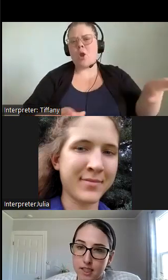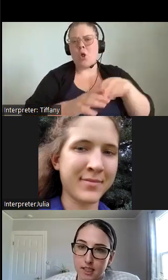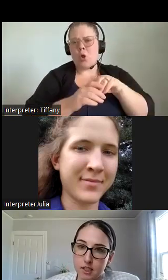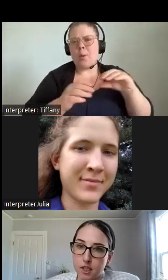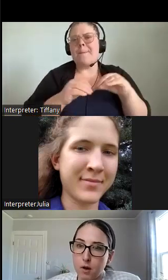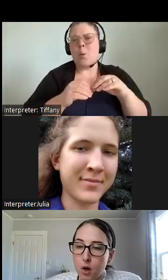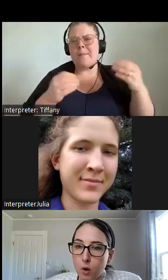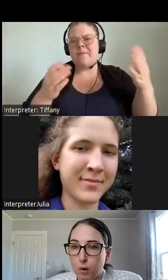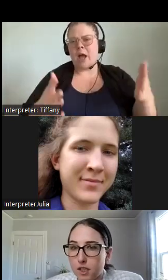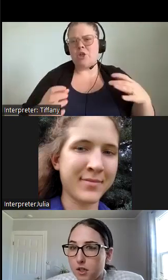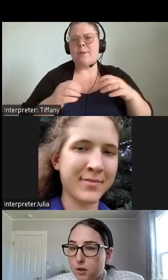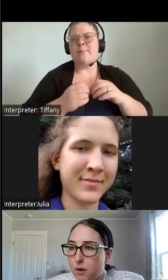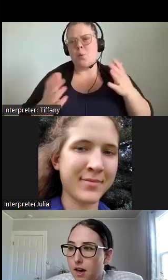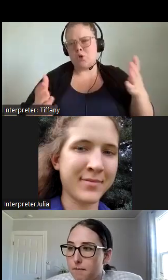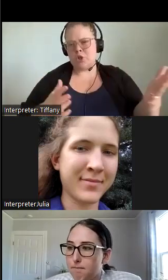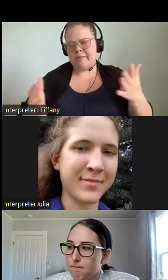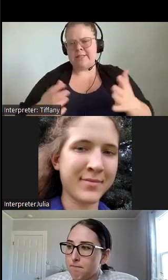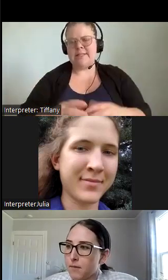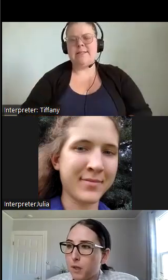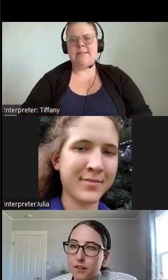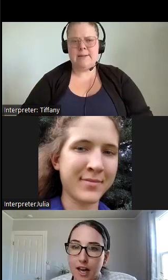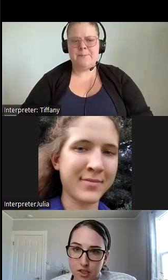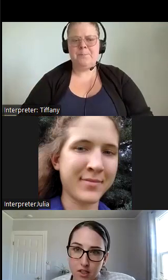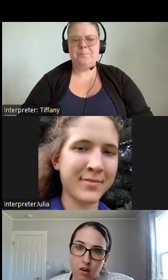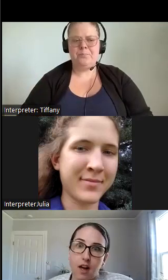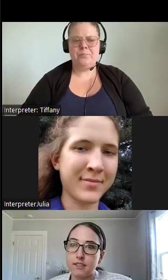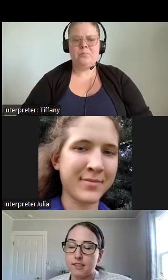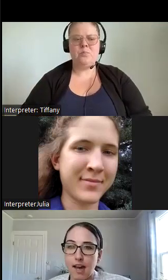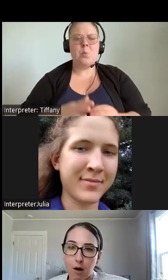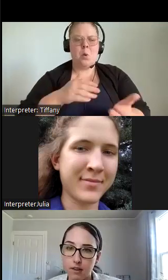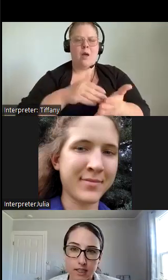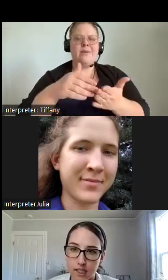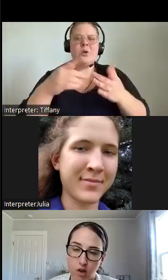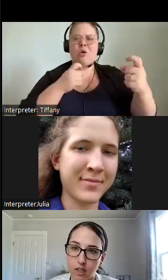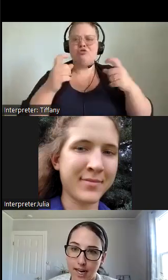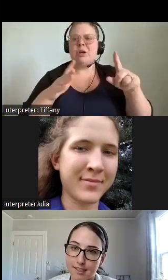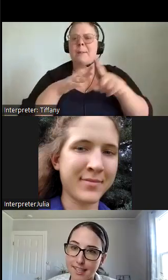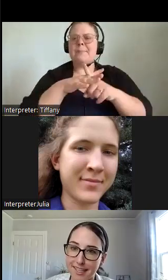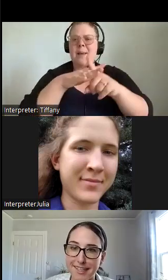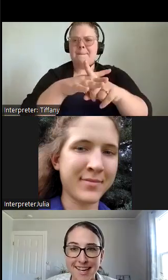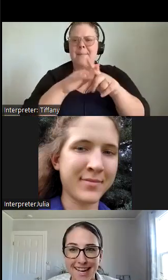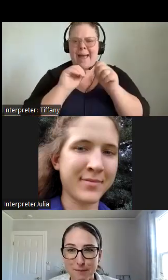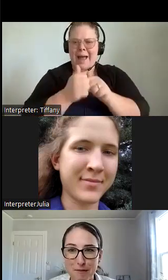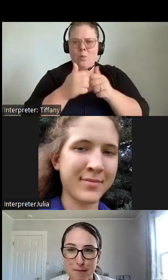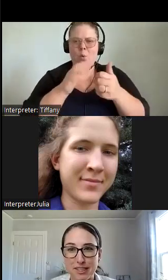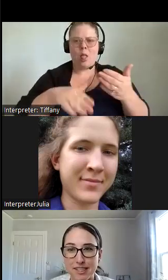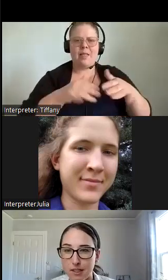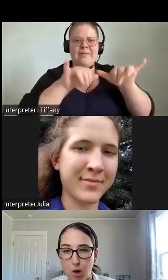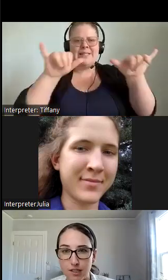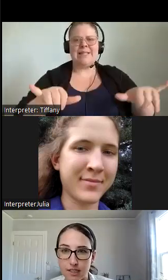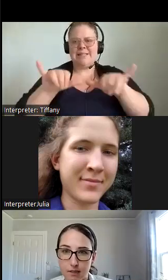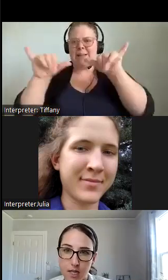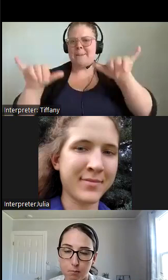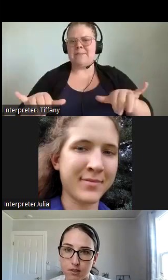more services. And so we want to, we get that question a lot, is how are these things all connected? And some of them are still